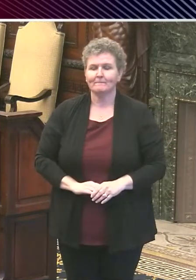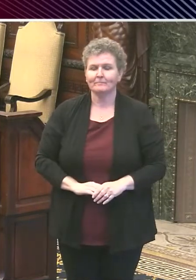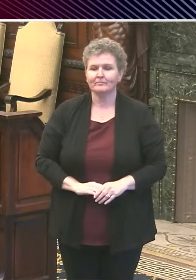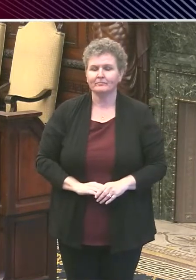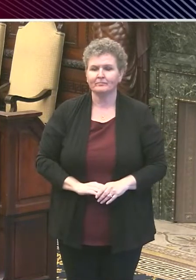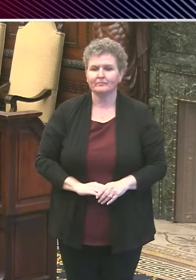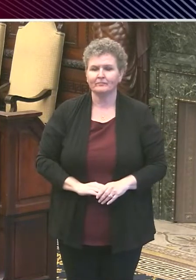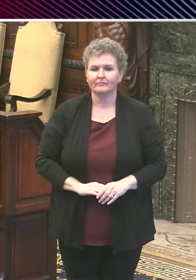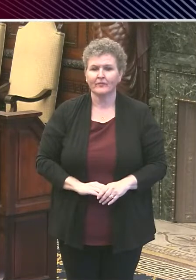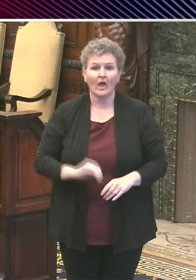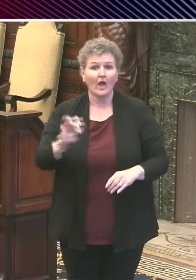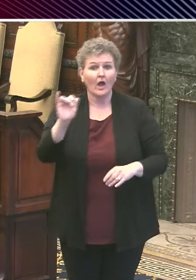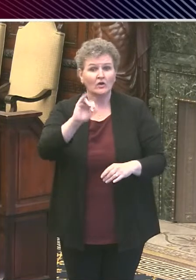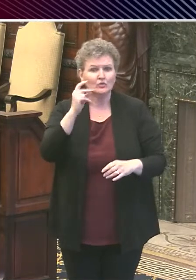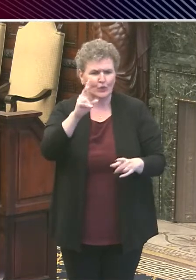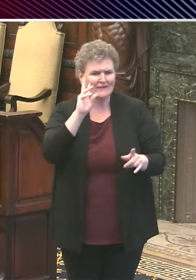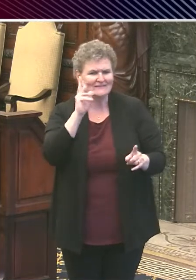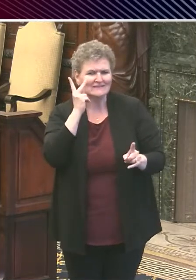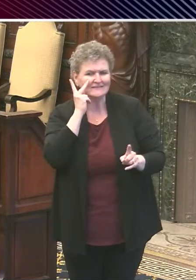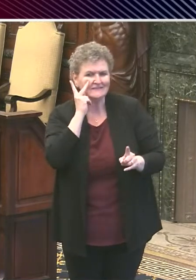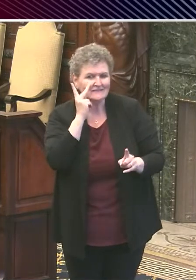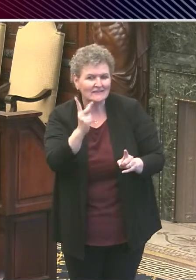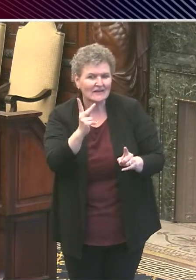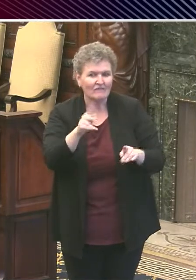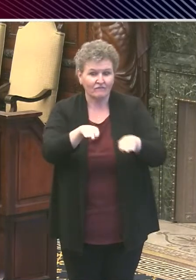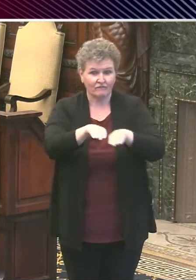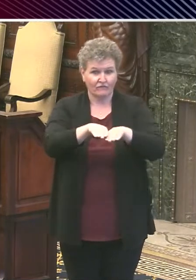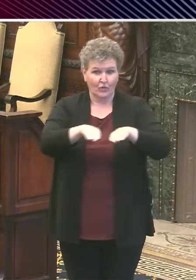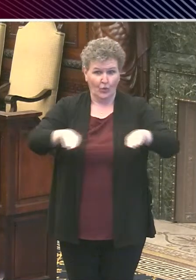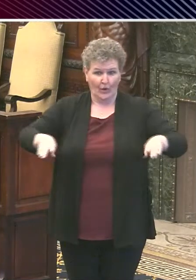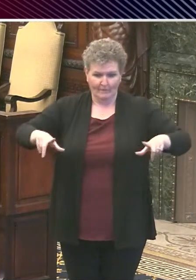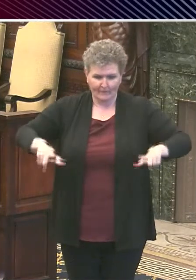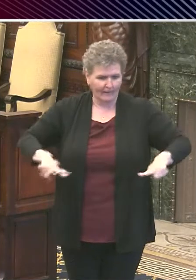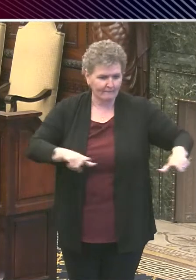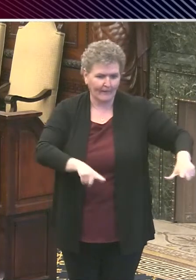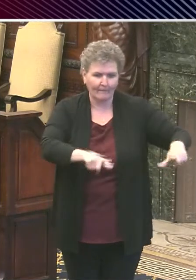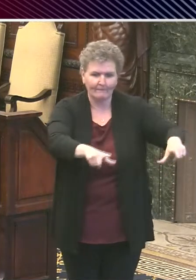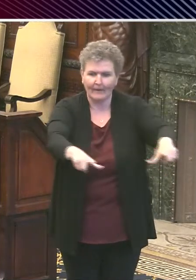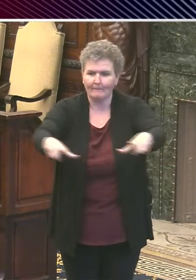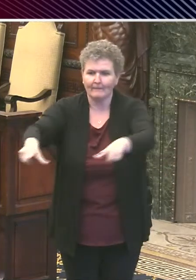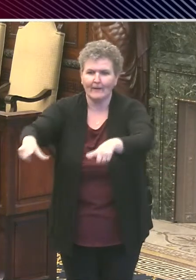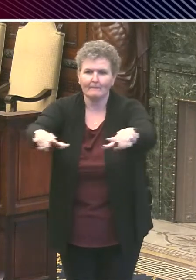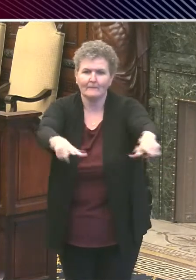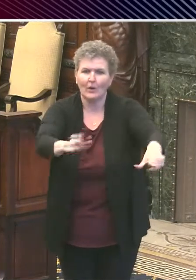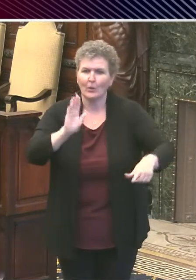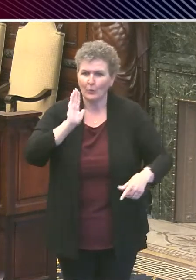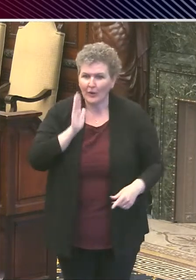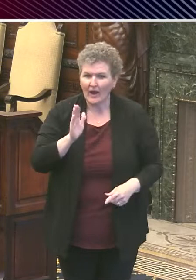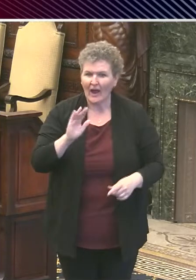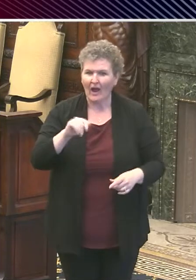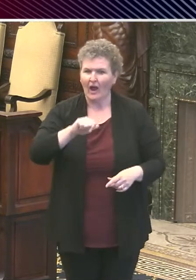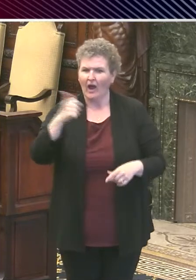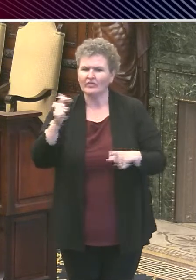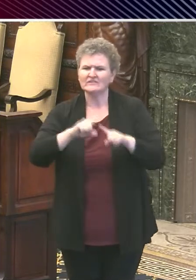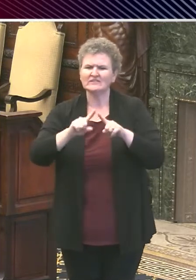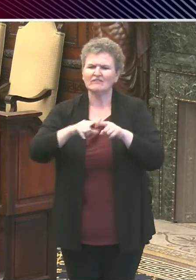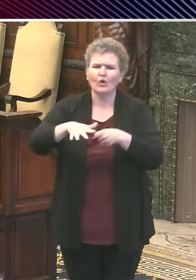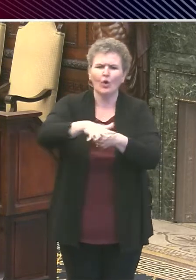You'll also see floor decals like this, and there will be in other locations